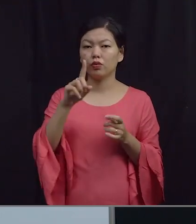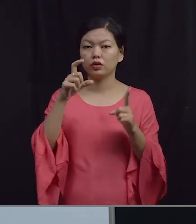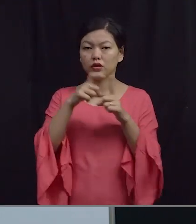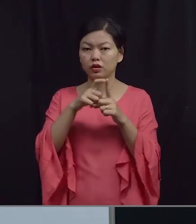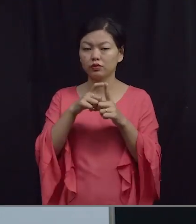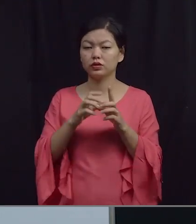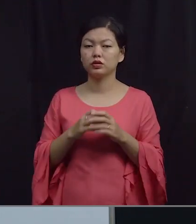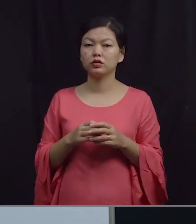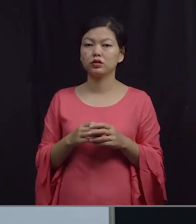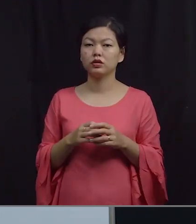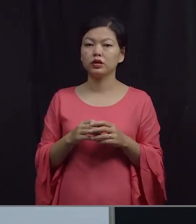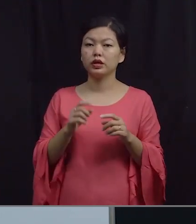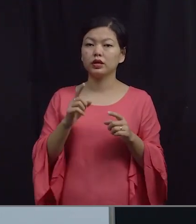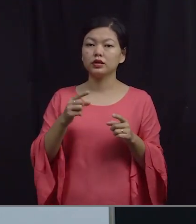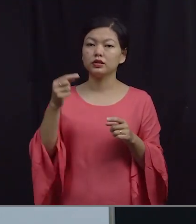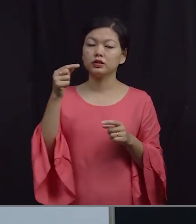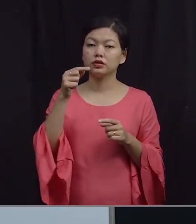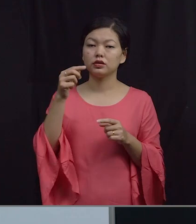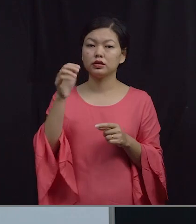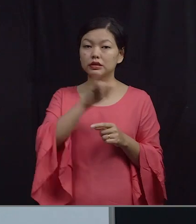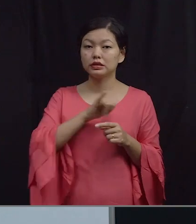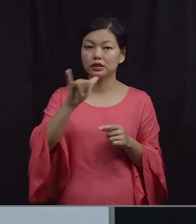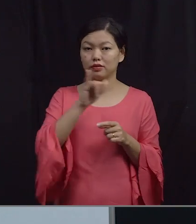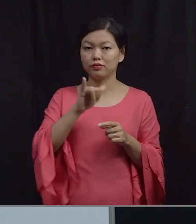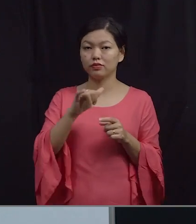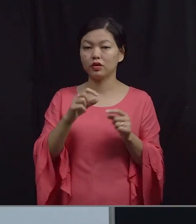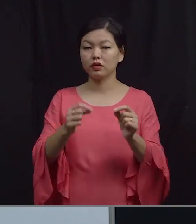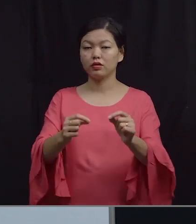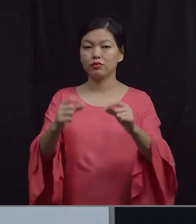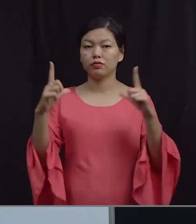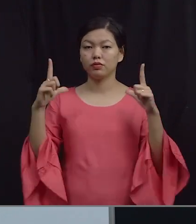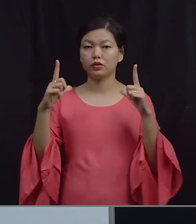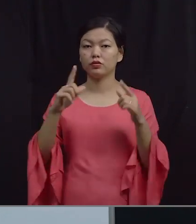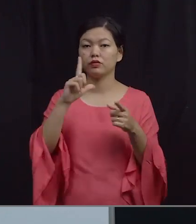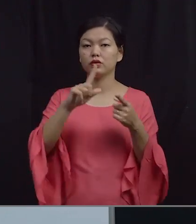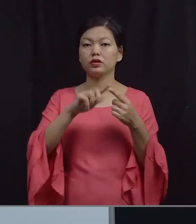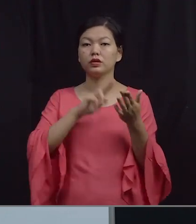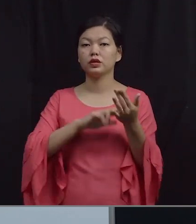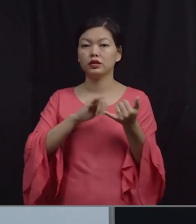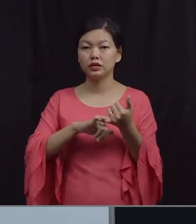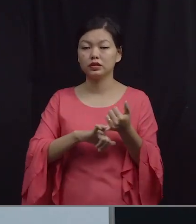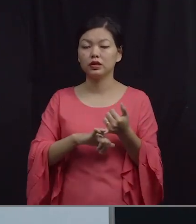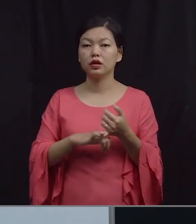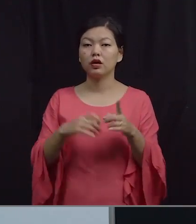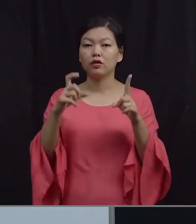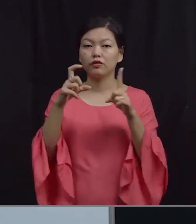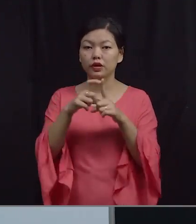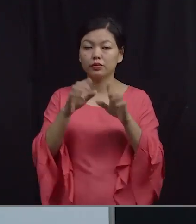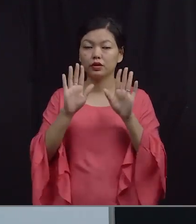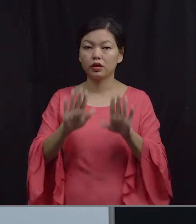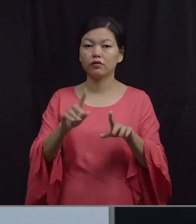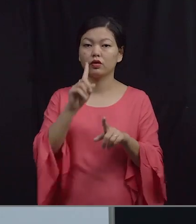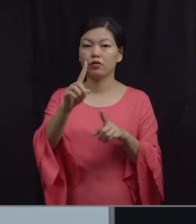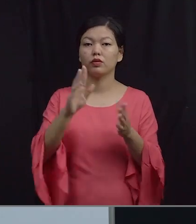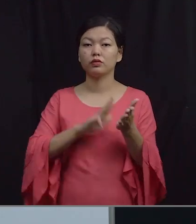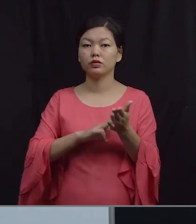It is nothing but the power of lens having focal length 1 meter. Okay, this is about the power of lens. Okay, now